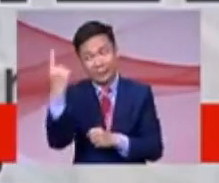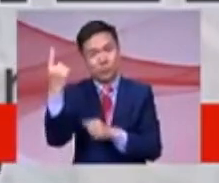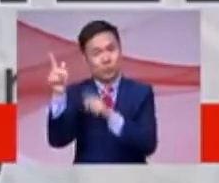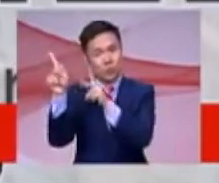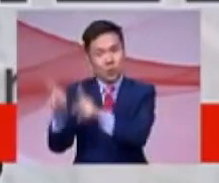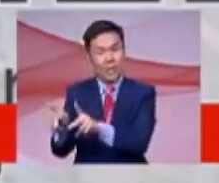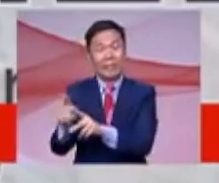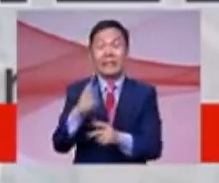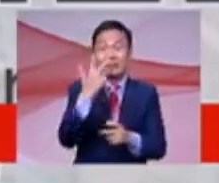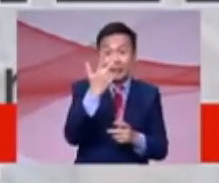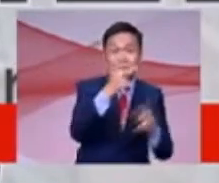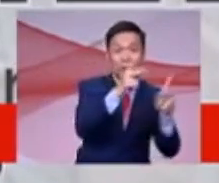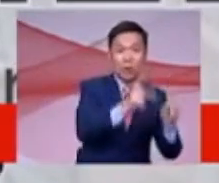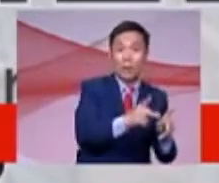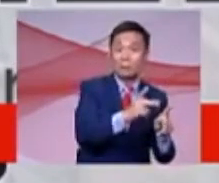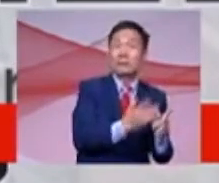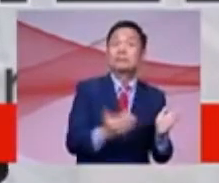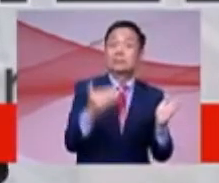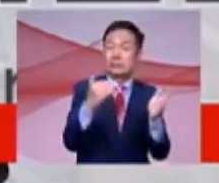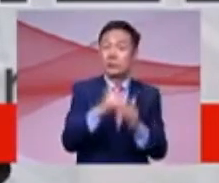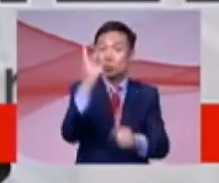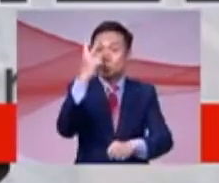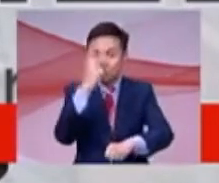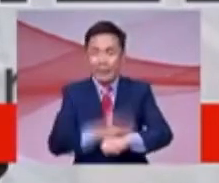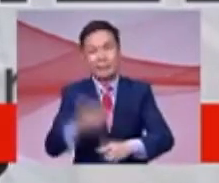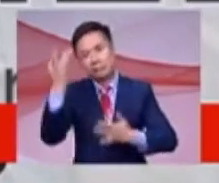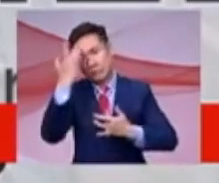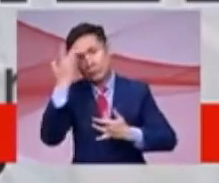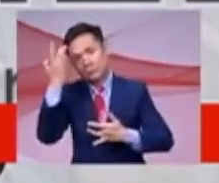we have confirmed the reinfection. For example,